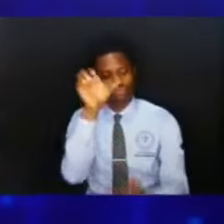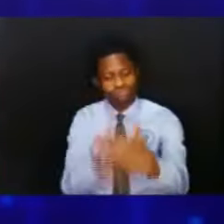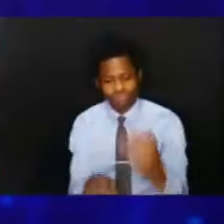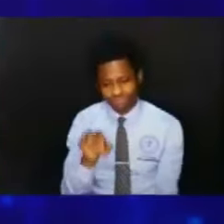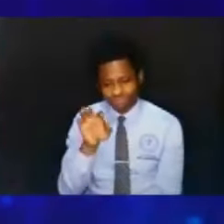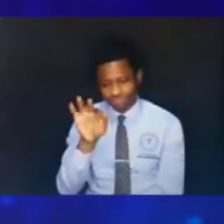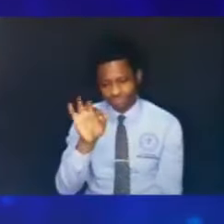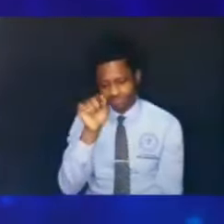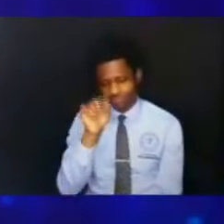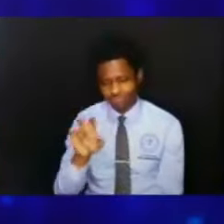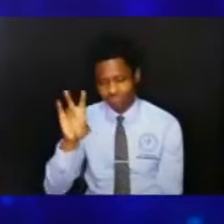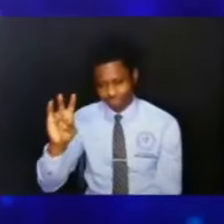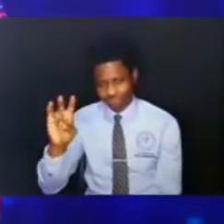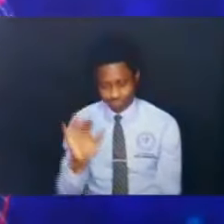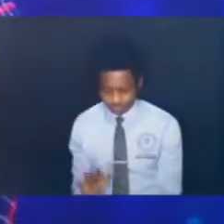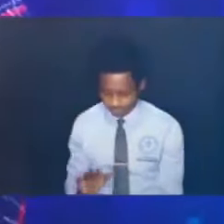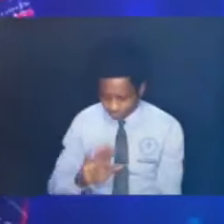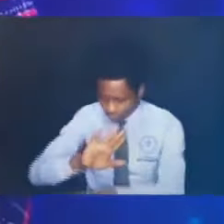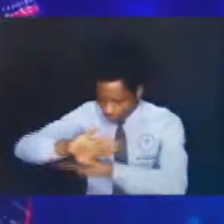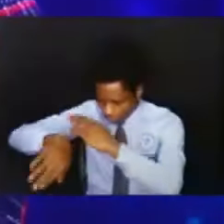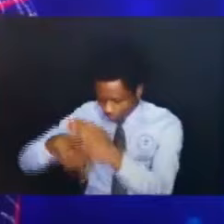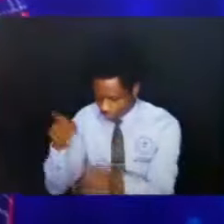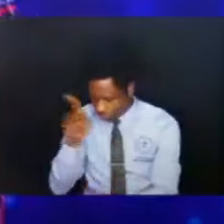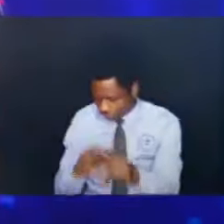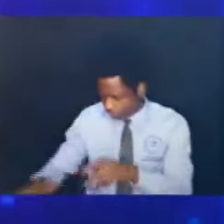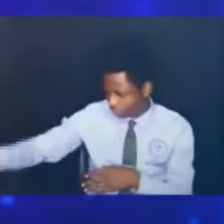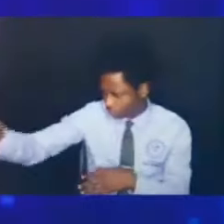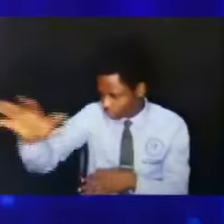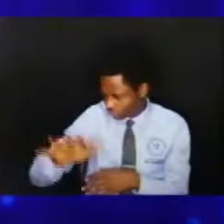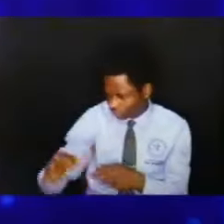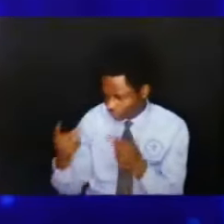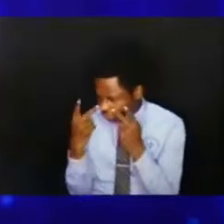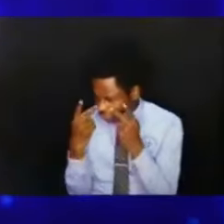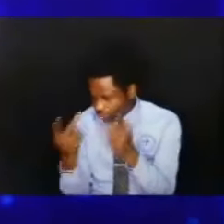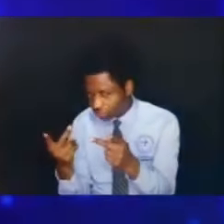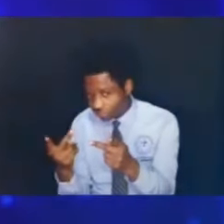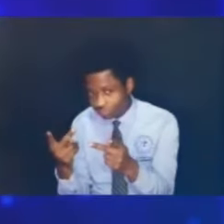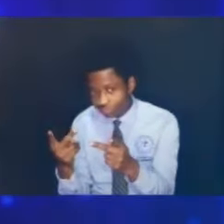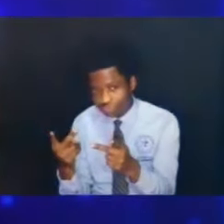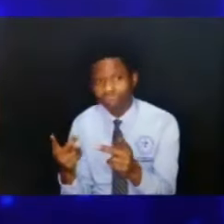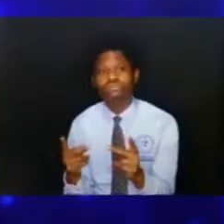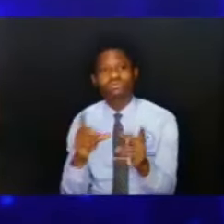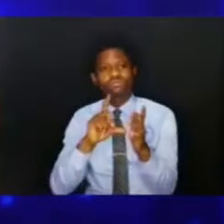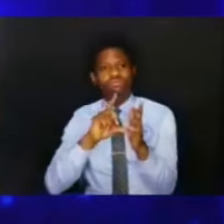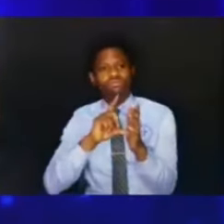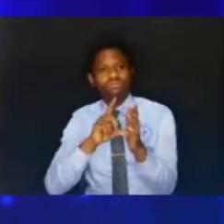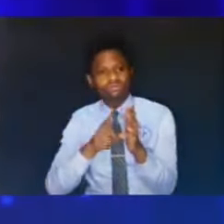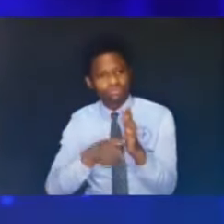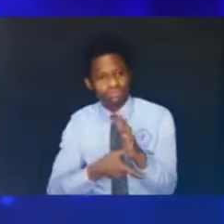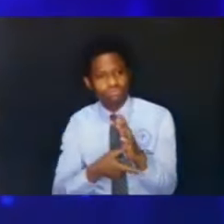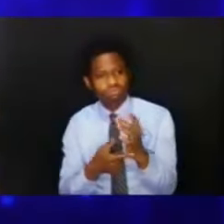Look at Sempano, it didn't cry. All the people saw this and began to mutter. He had gone to be